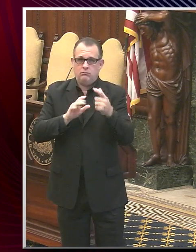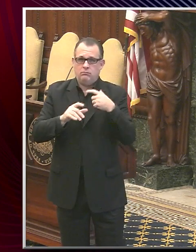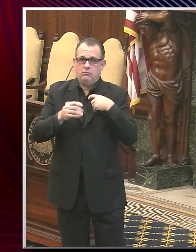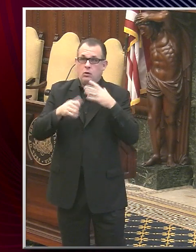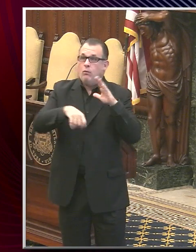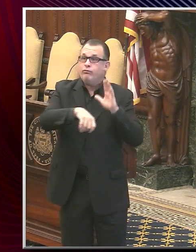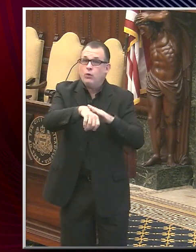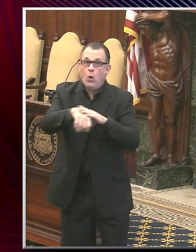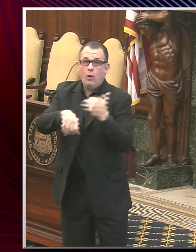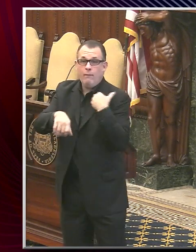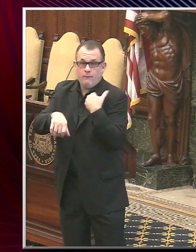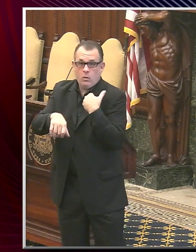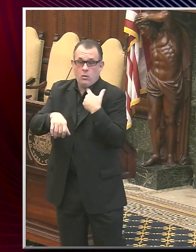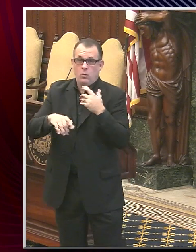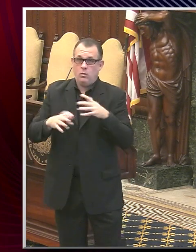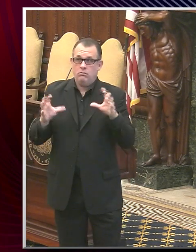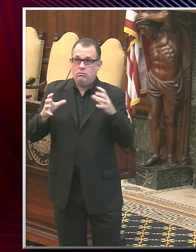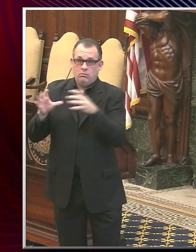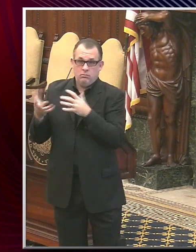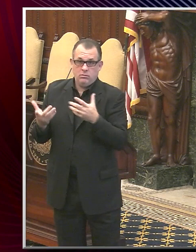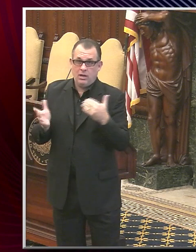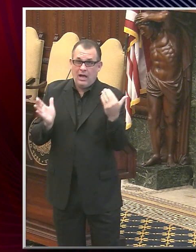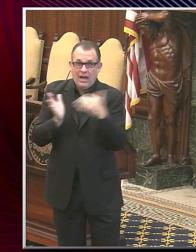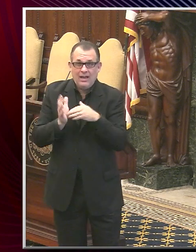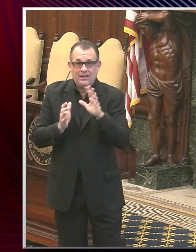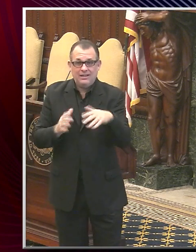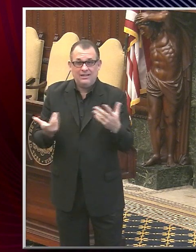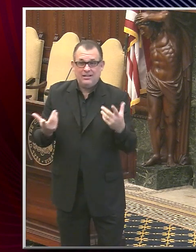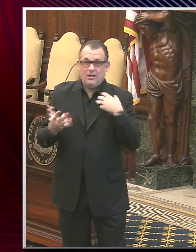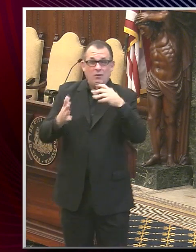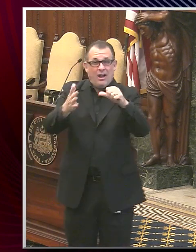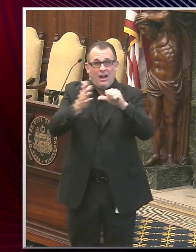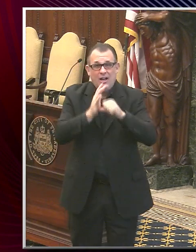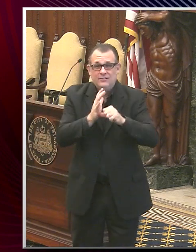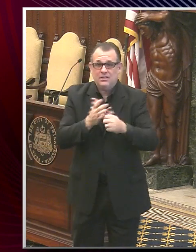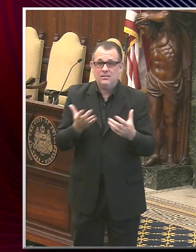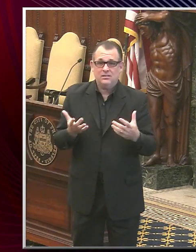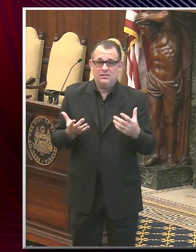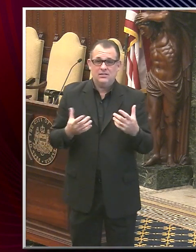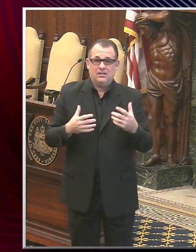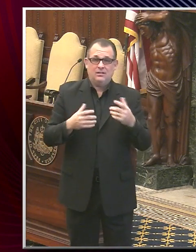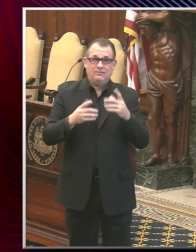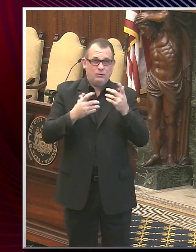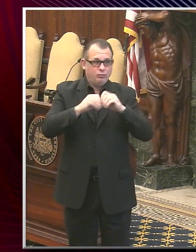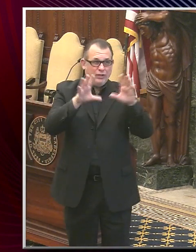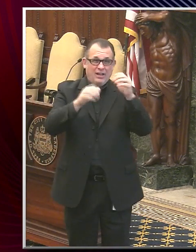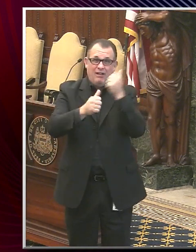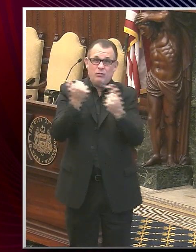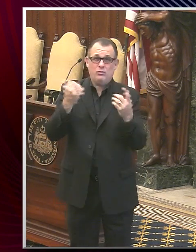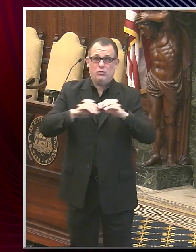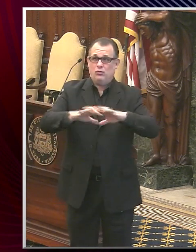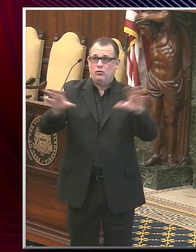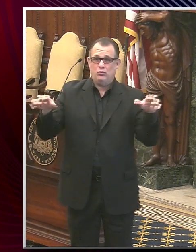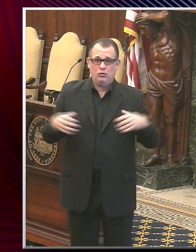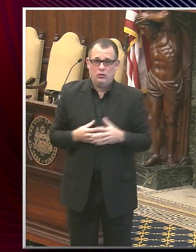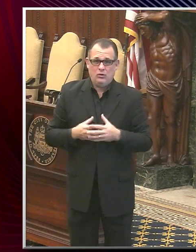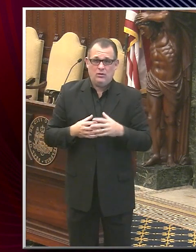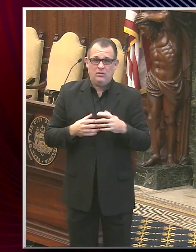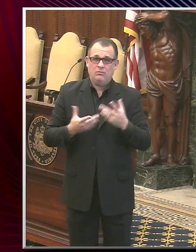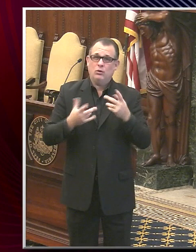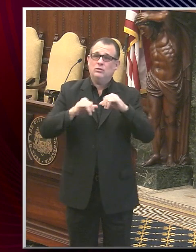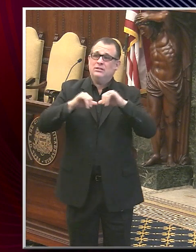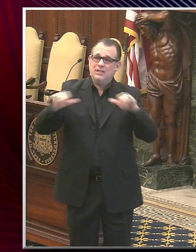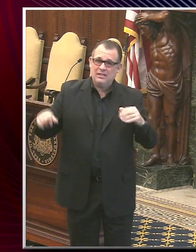else? Again, that's why I'm emphasized the idea that this is probably spreading a little bit everywhere, and we know our example of when people stayed home, the virus went